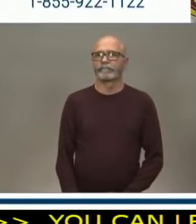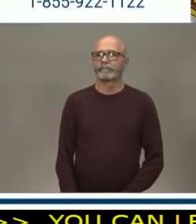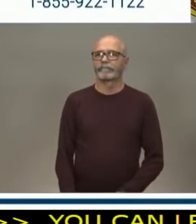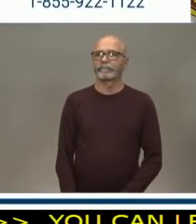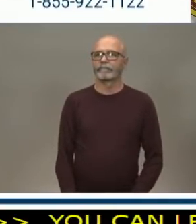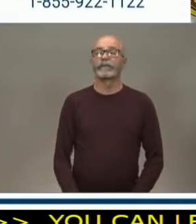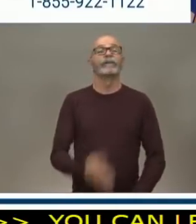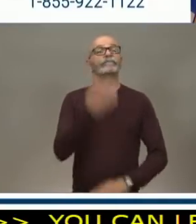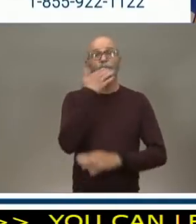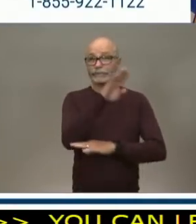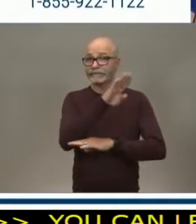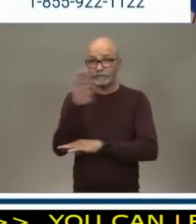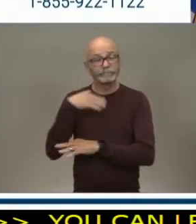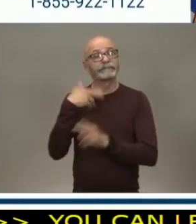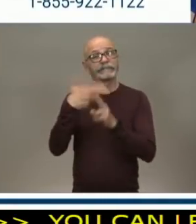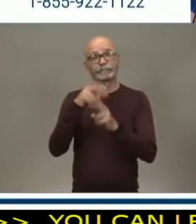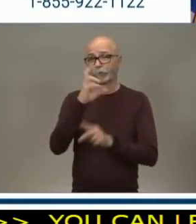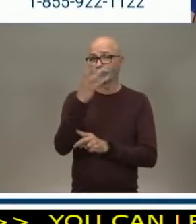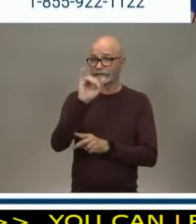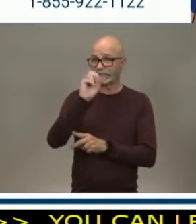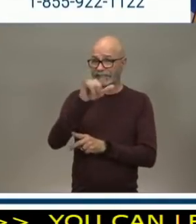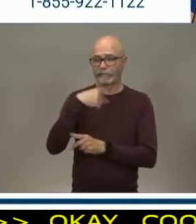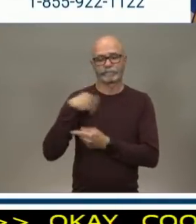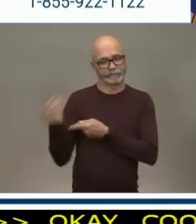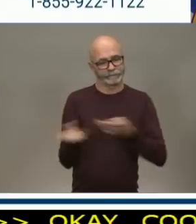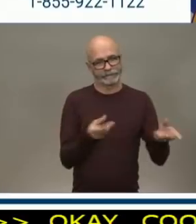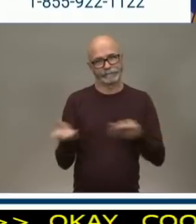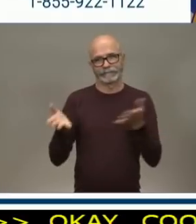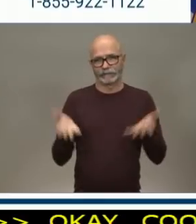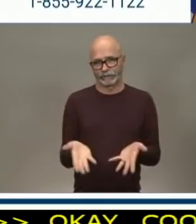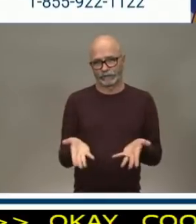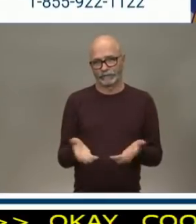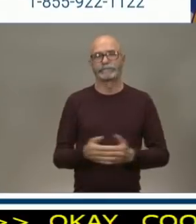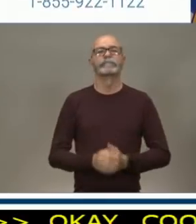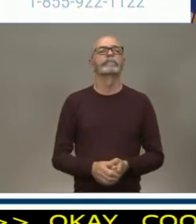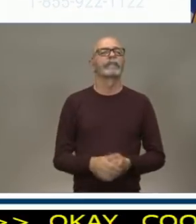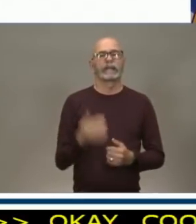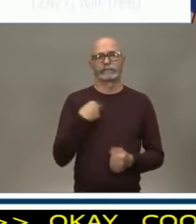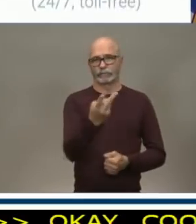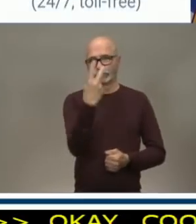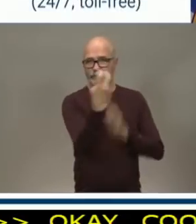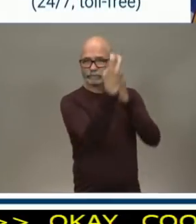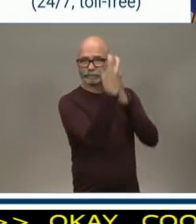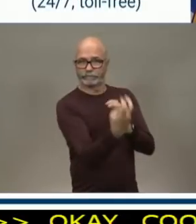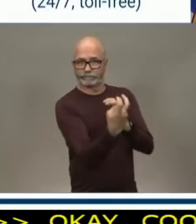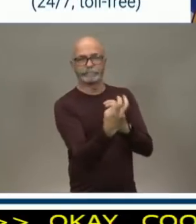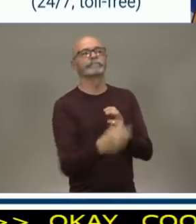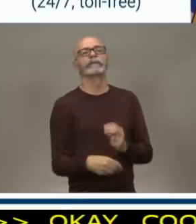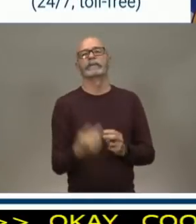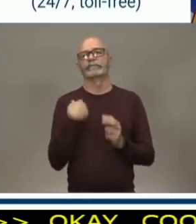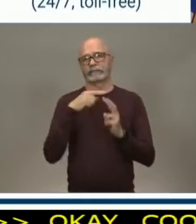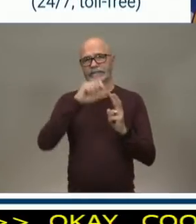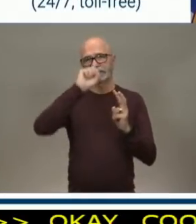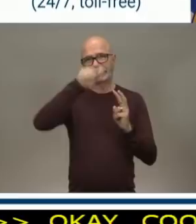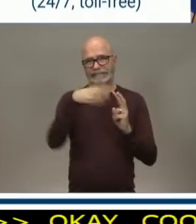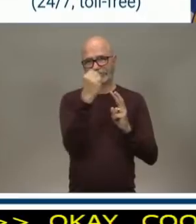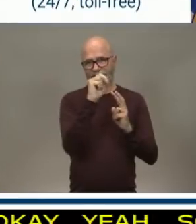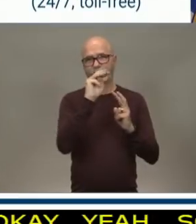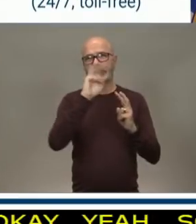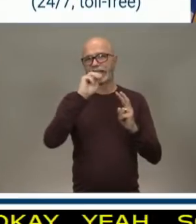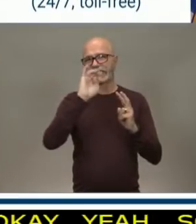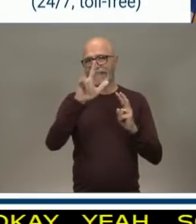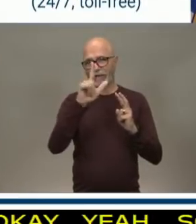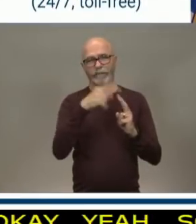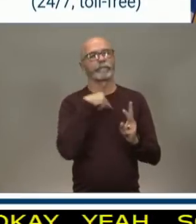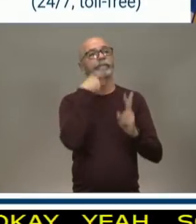Good afternoon. My name is Christy Matheson, and I'll be your moderator for today's press briefing. Before we begin, I'd like to introduce the Premier of Nova Scotia, Stephen McNeil, and Nova